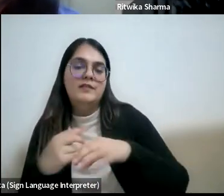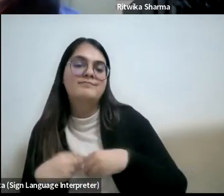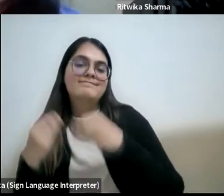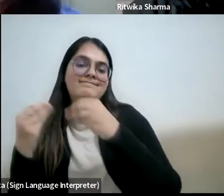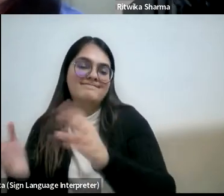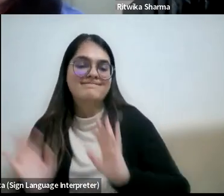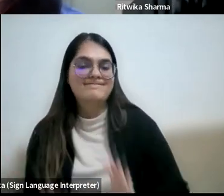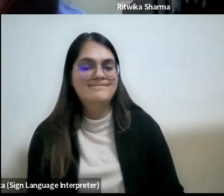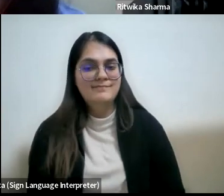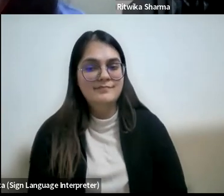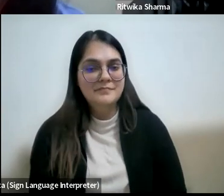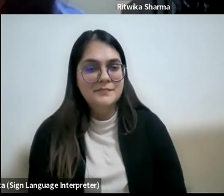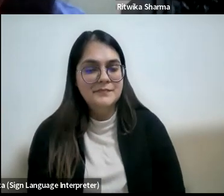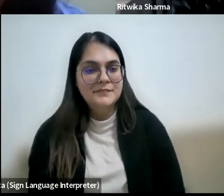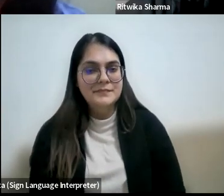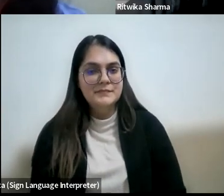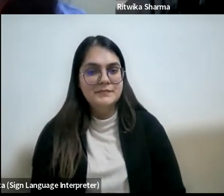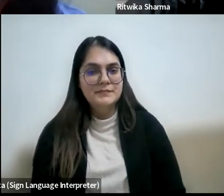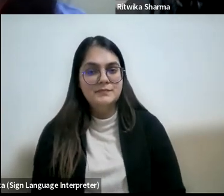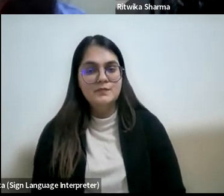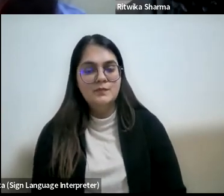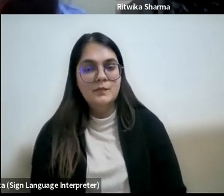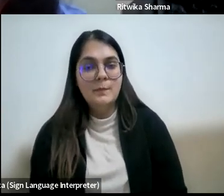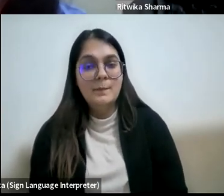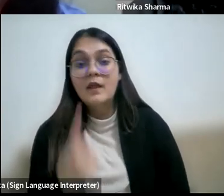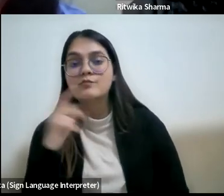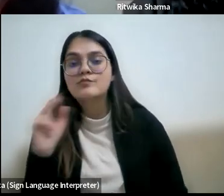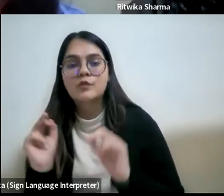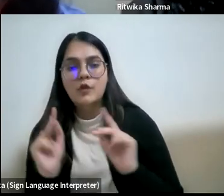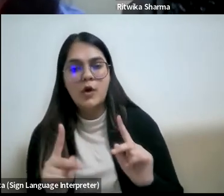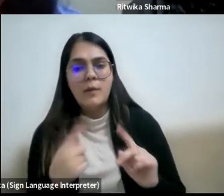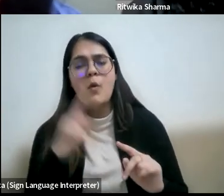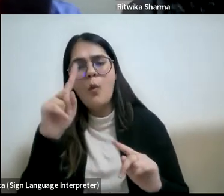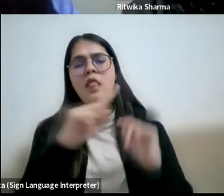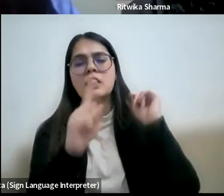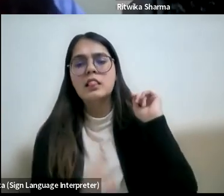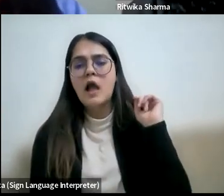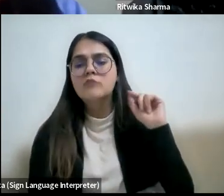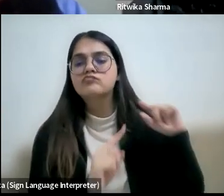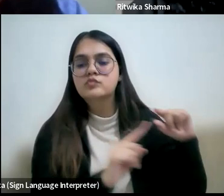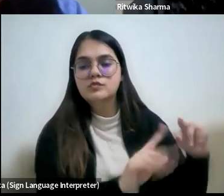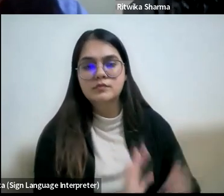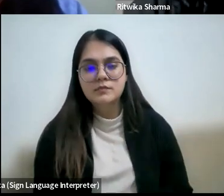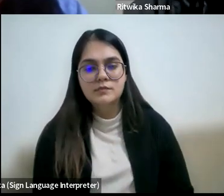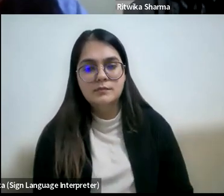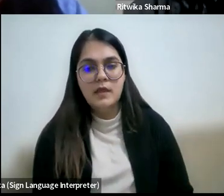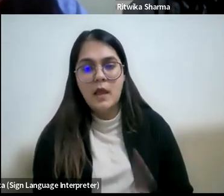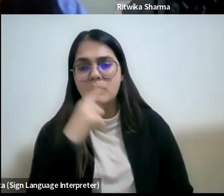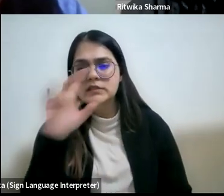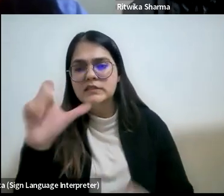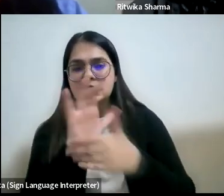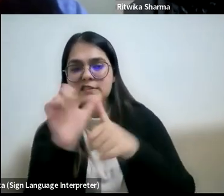mitigative parts as much as we can. Sure. I'll just take one last question, which I've received in the chat